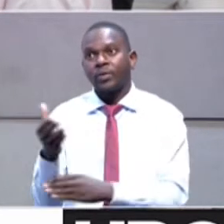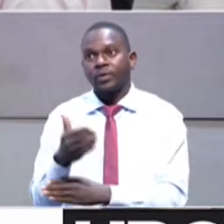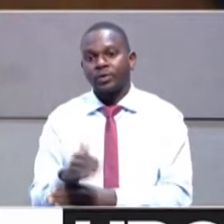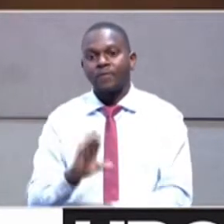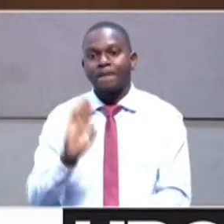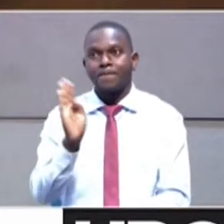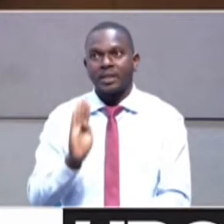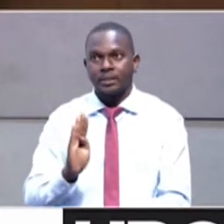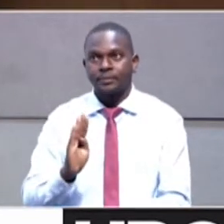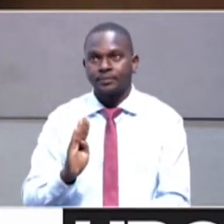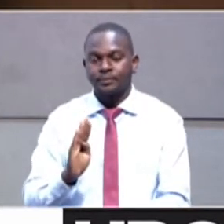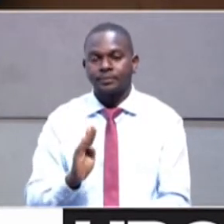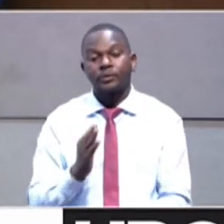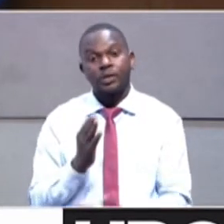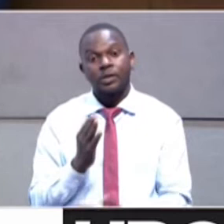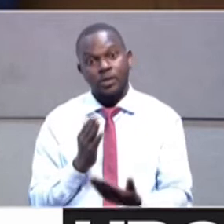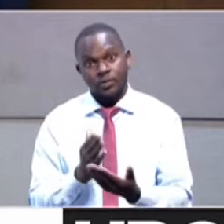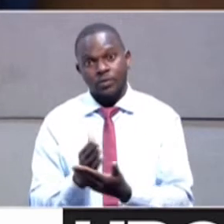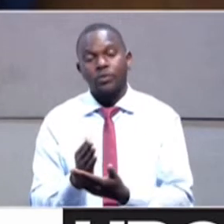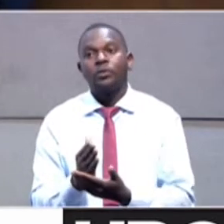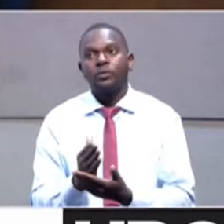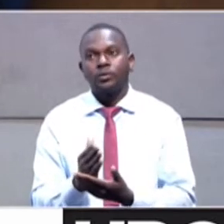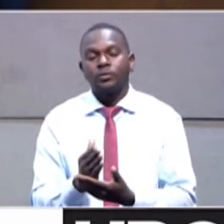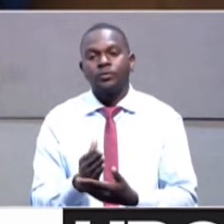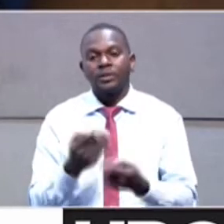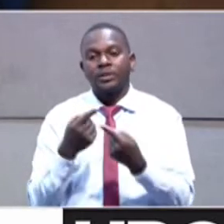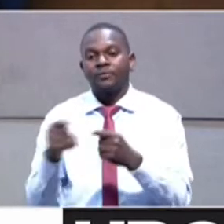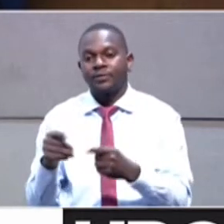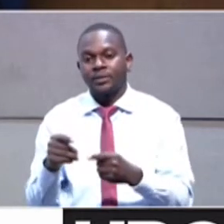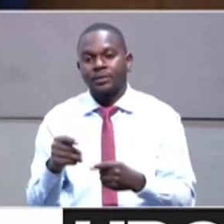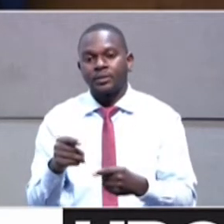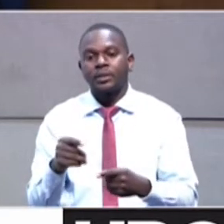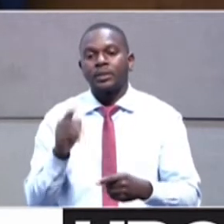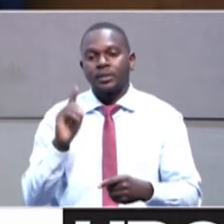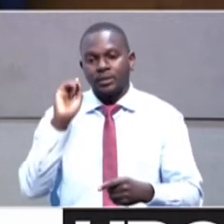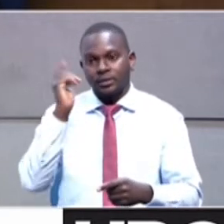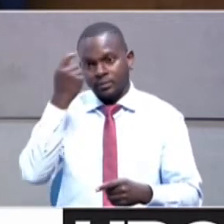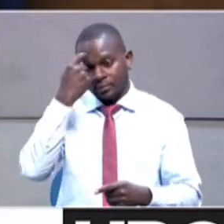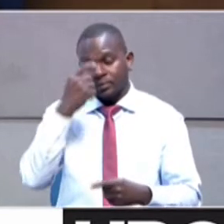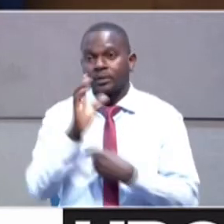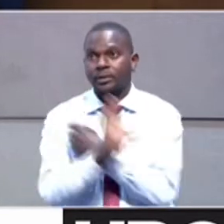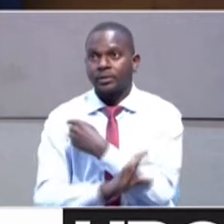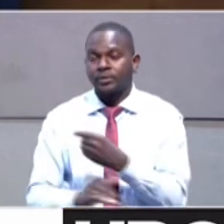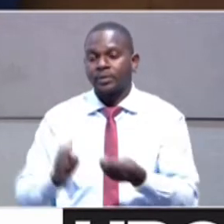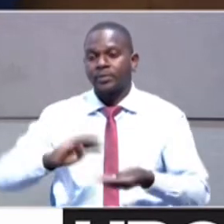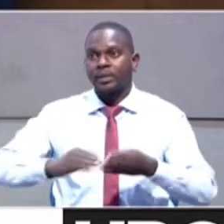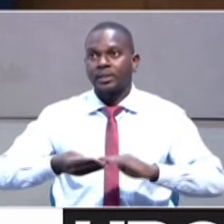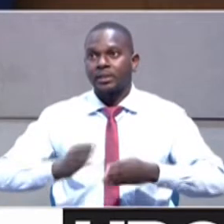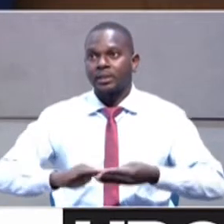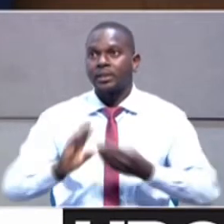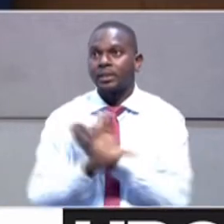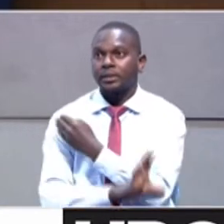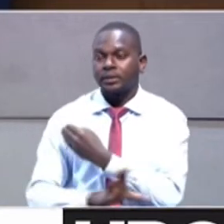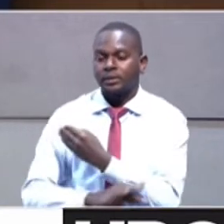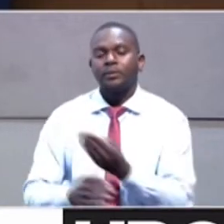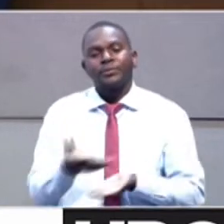Benin. So, of course, we meet with the heads of state of the respective partner countries, yes,